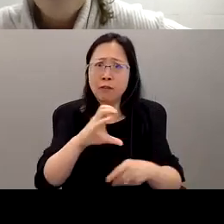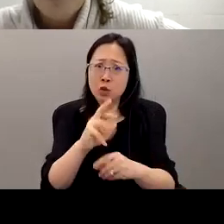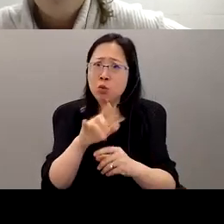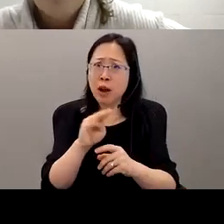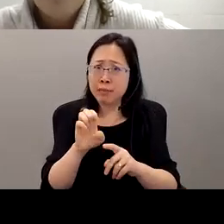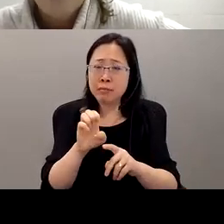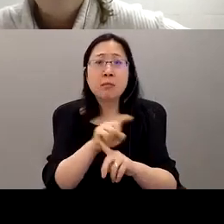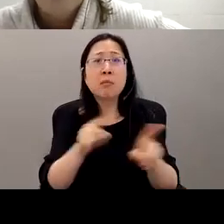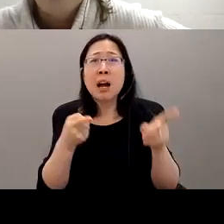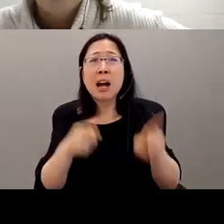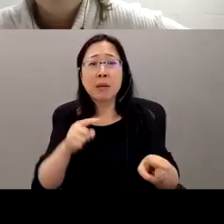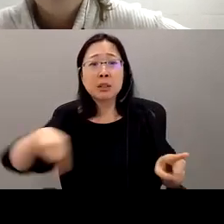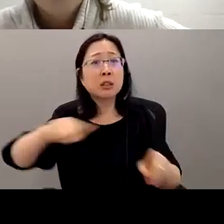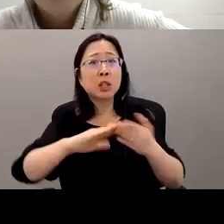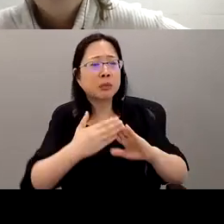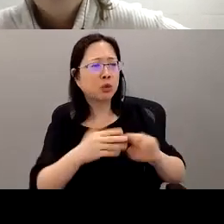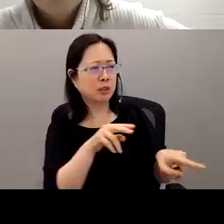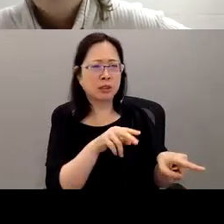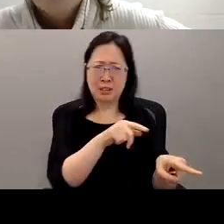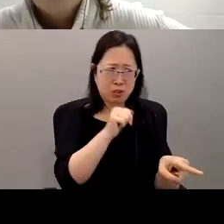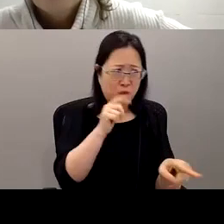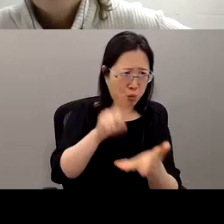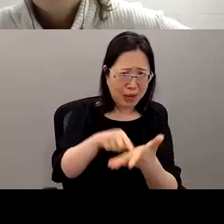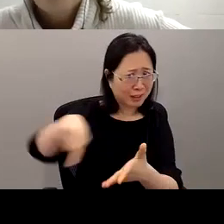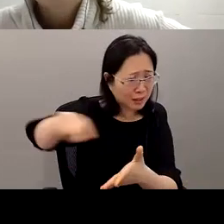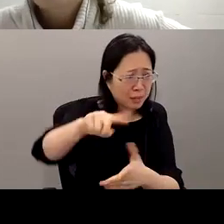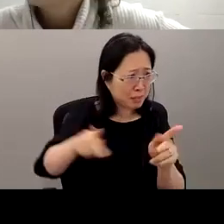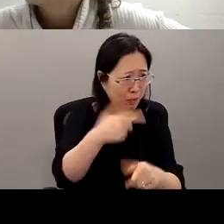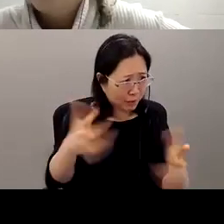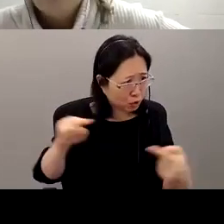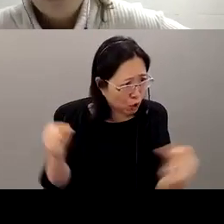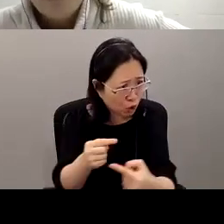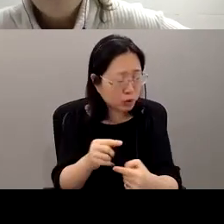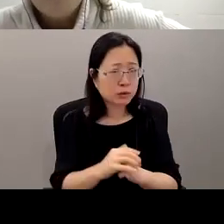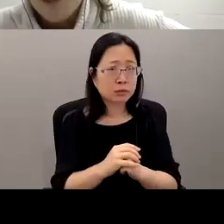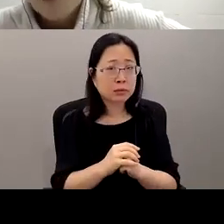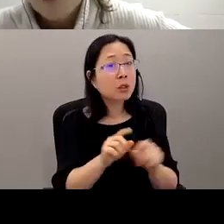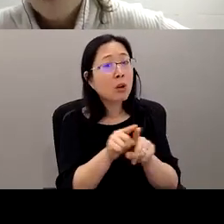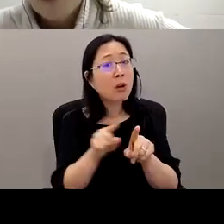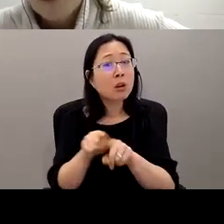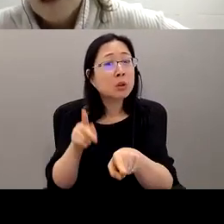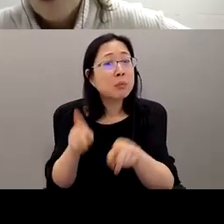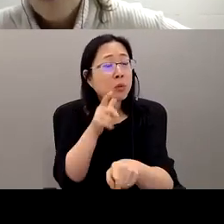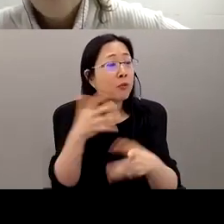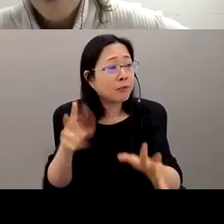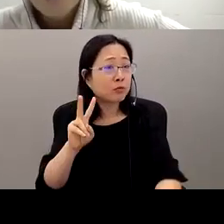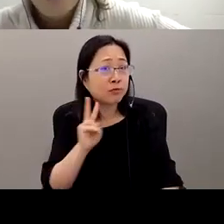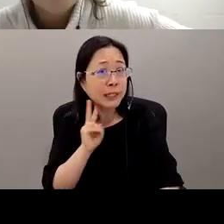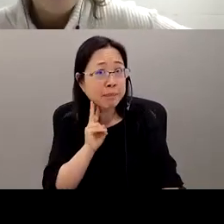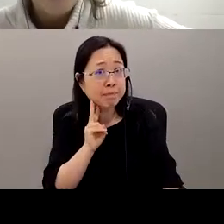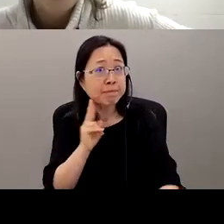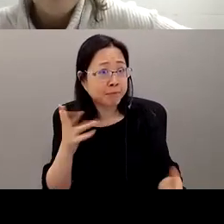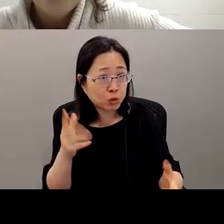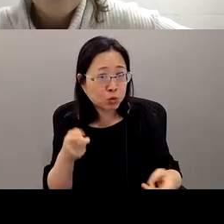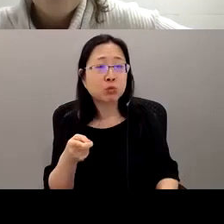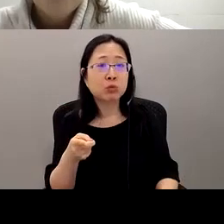real people whom they've had harmed. He also thought about the folks who were victimized, who never had a chance